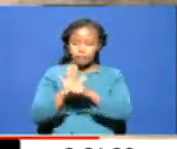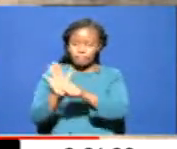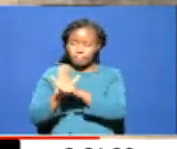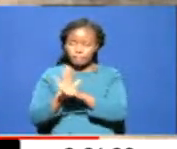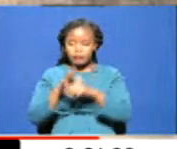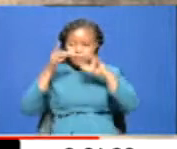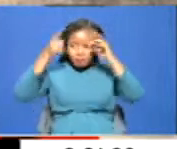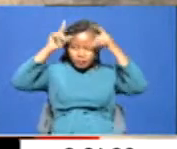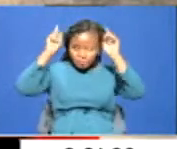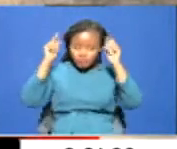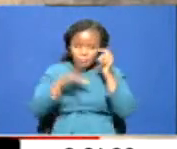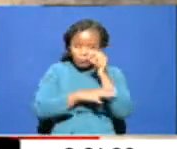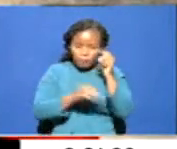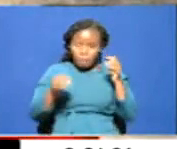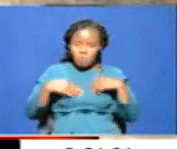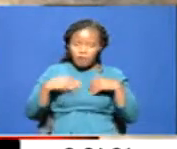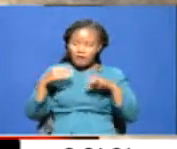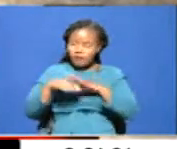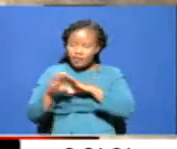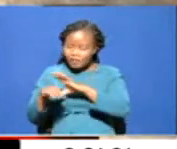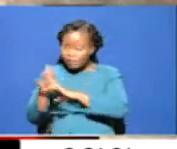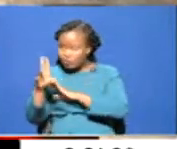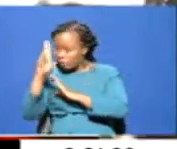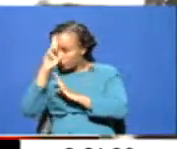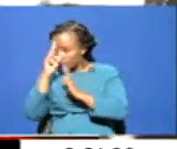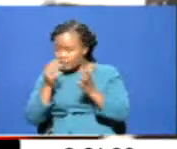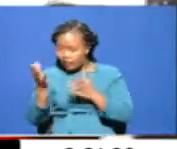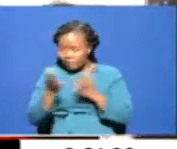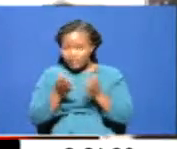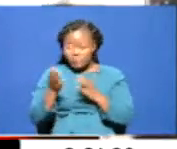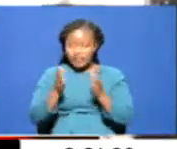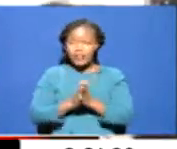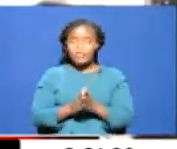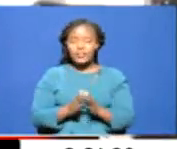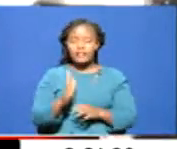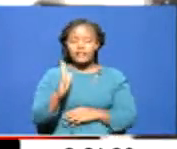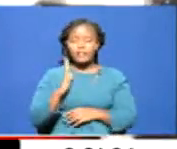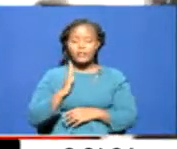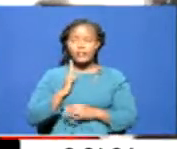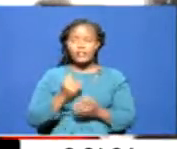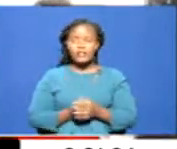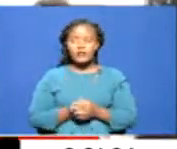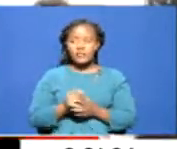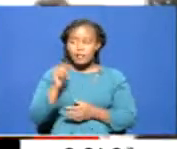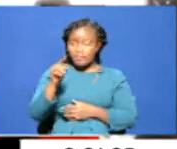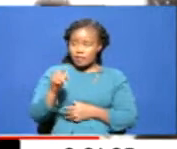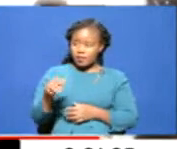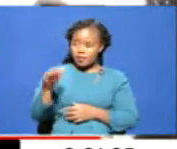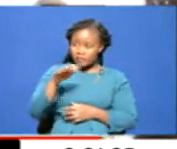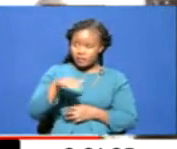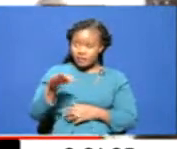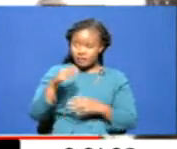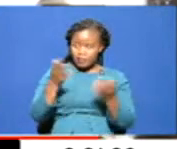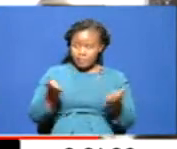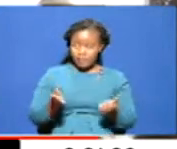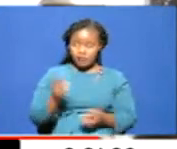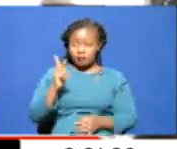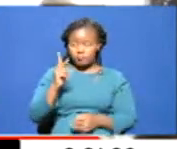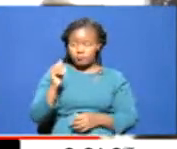better access to police services and security. Kama constituency ya Kacheliba,